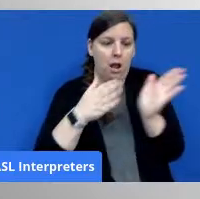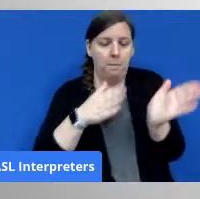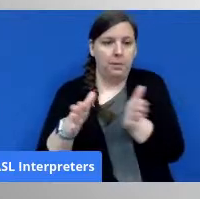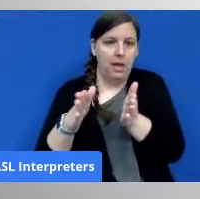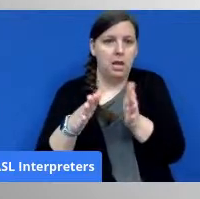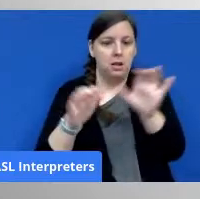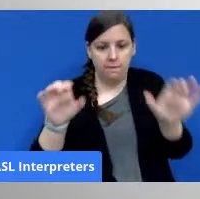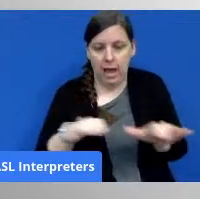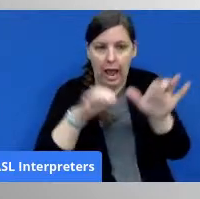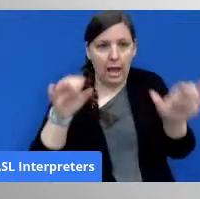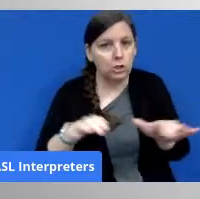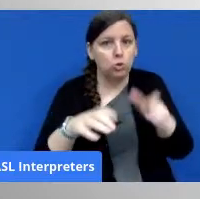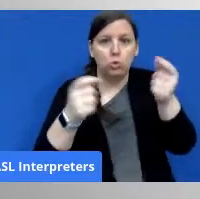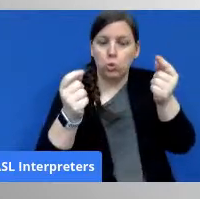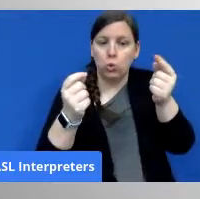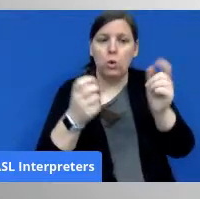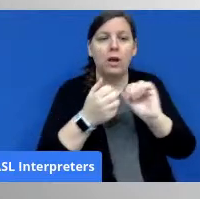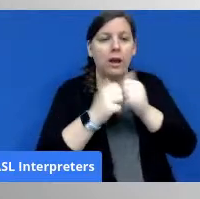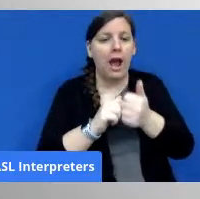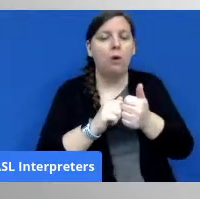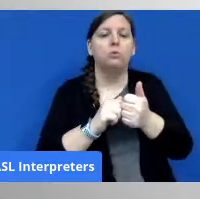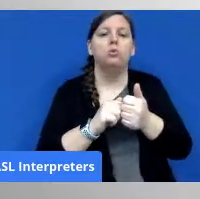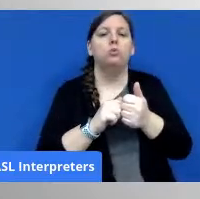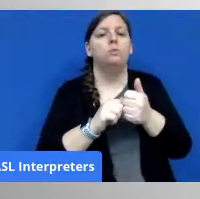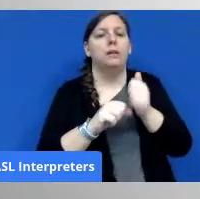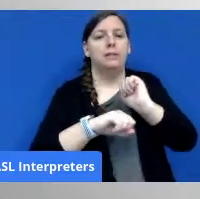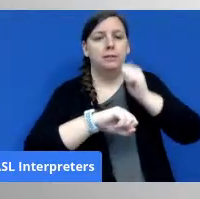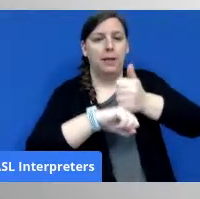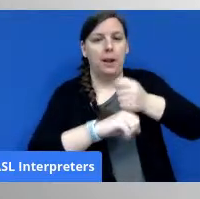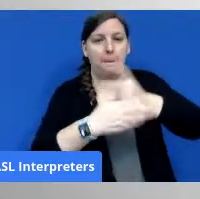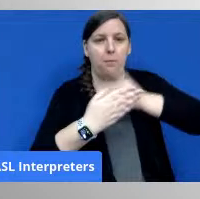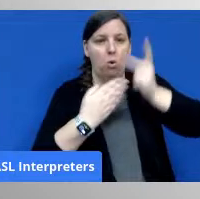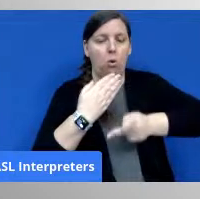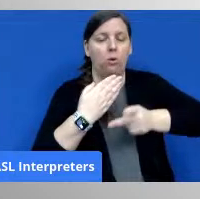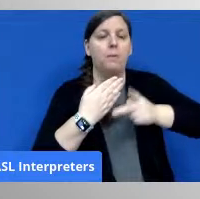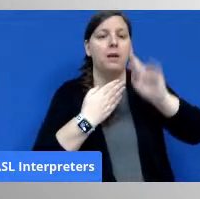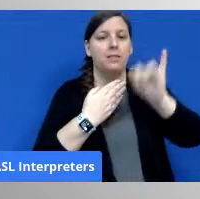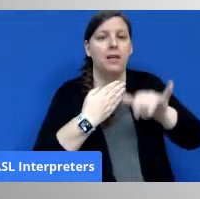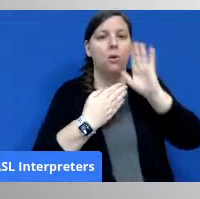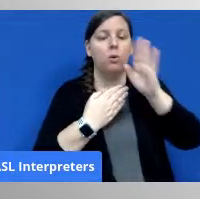out programming that would support the needs of our community and provide